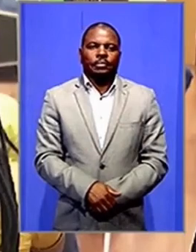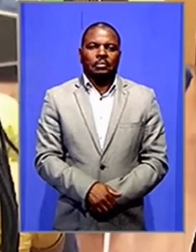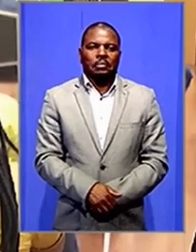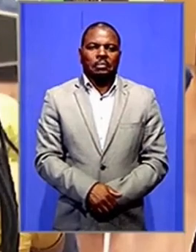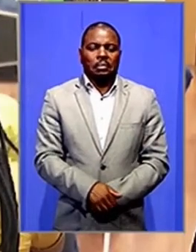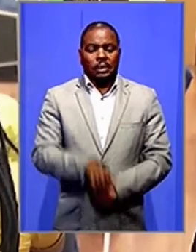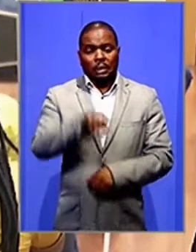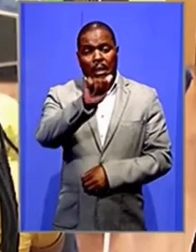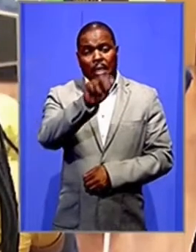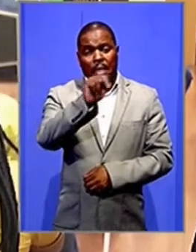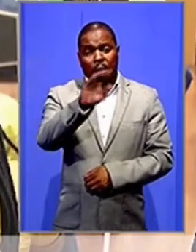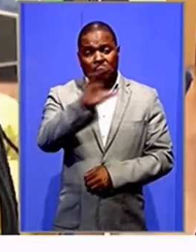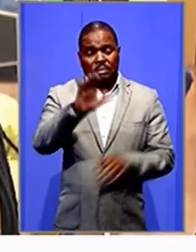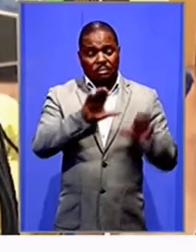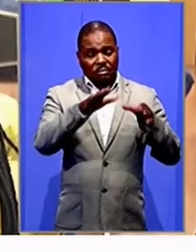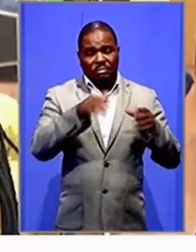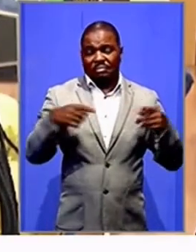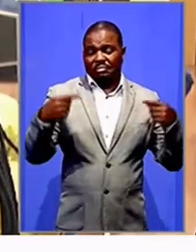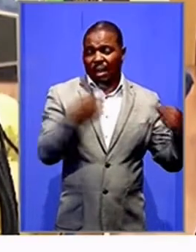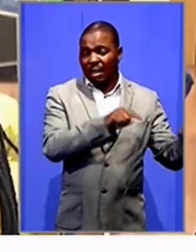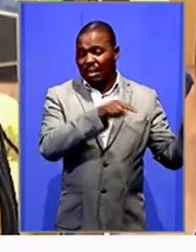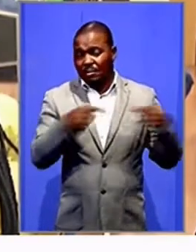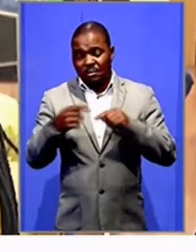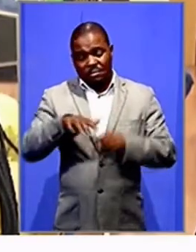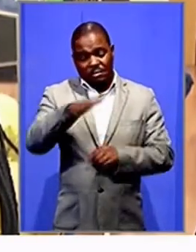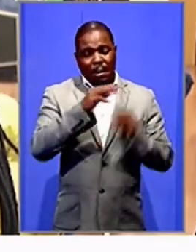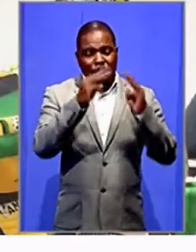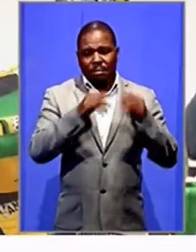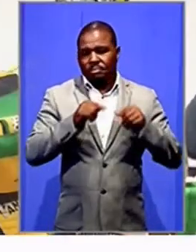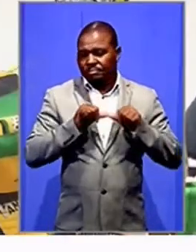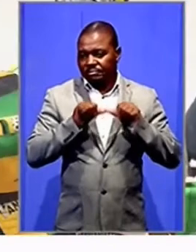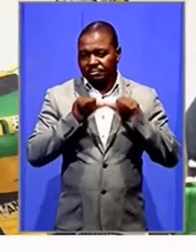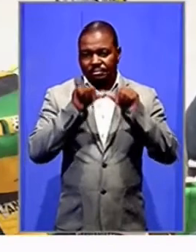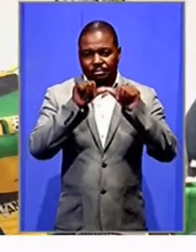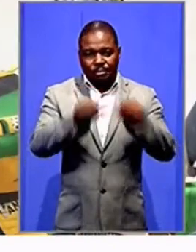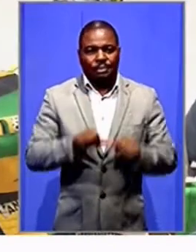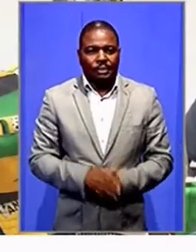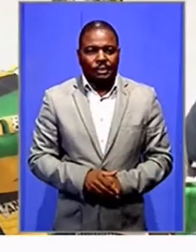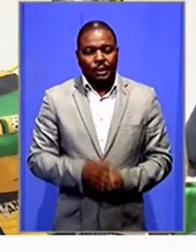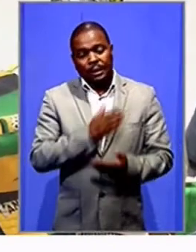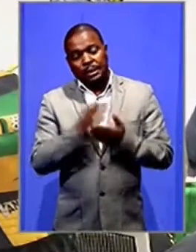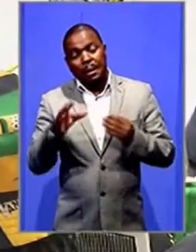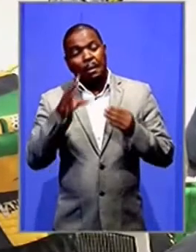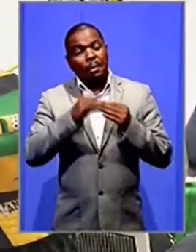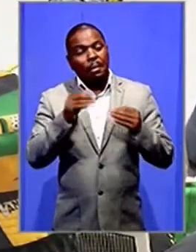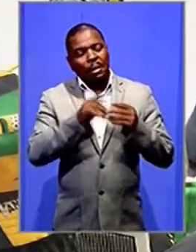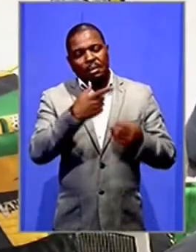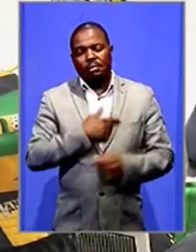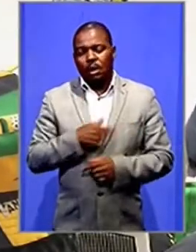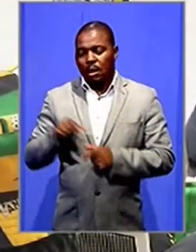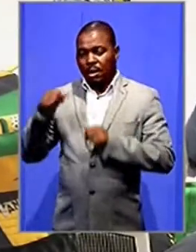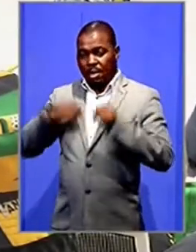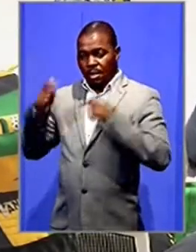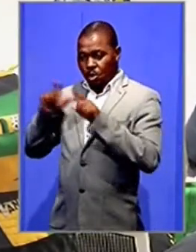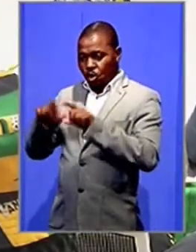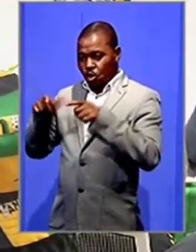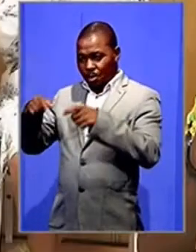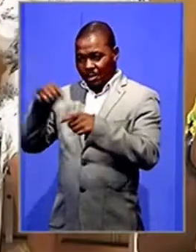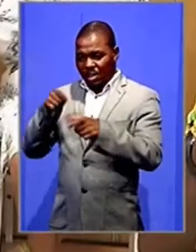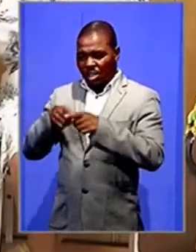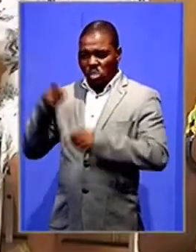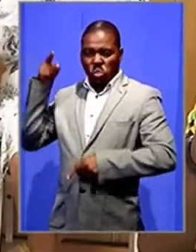Dikgohlano ka mokgatlong wa ANC seleteng sa Mangaung di tswela pele. Maloko a mangwe a latofatša komiti ya nakwana ya ANC